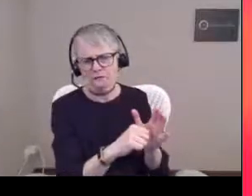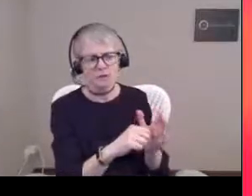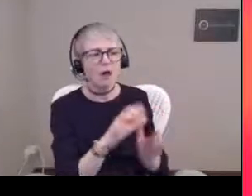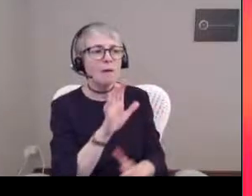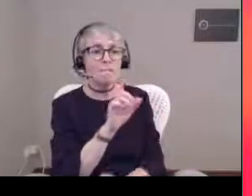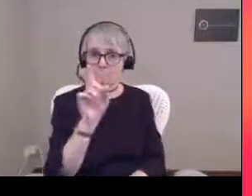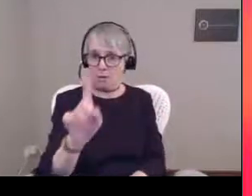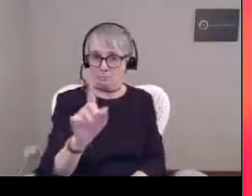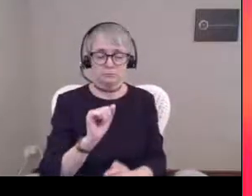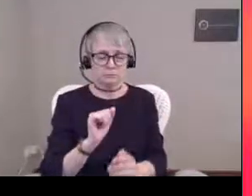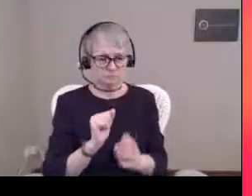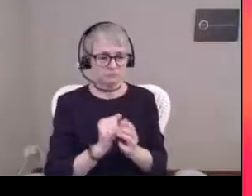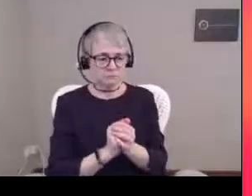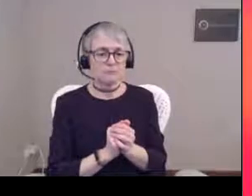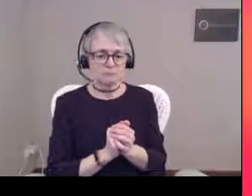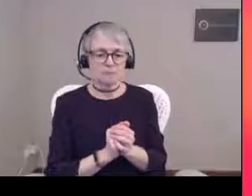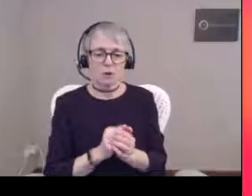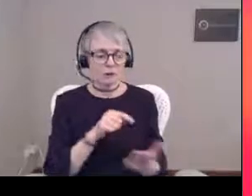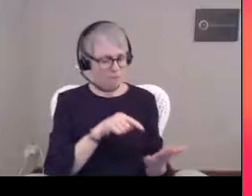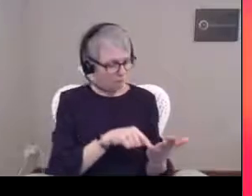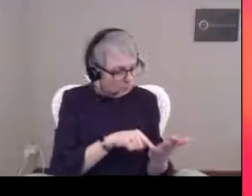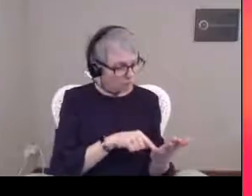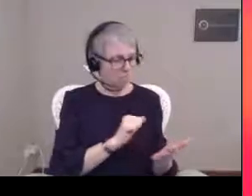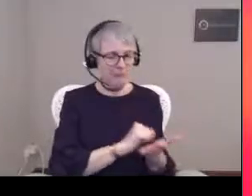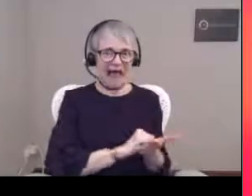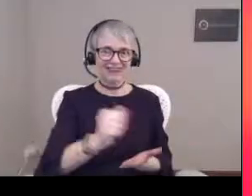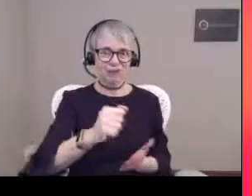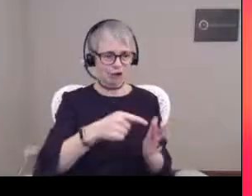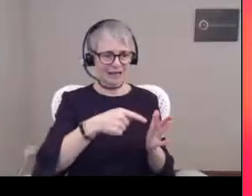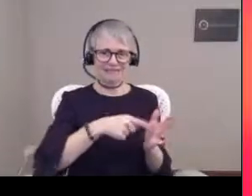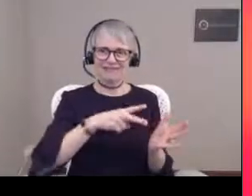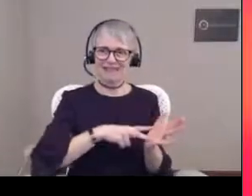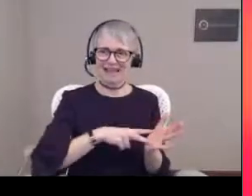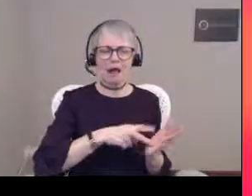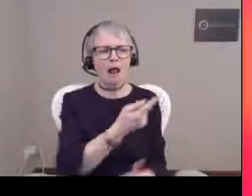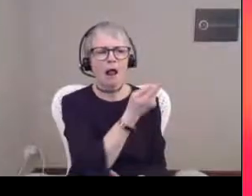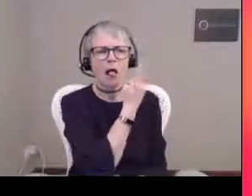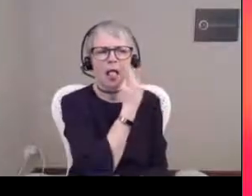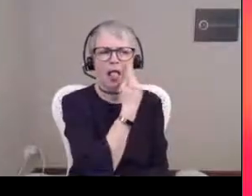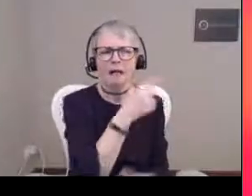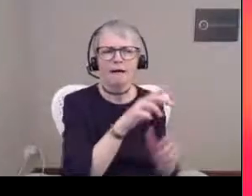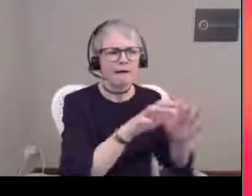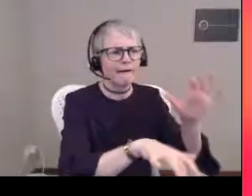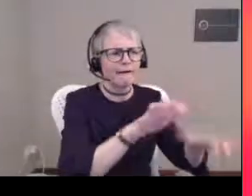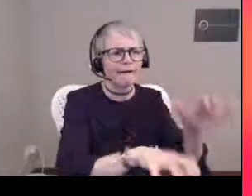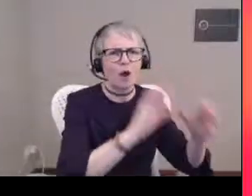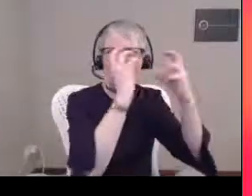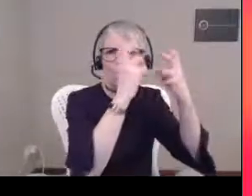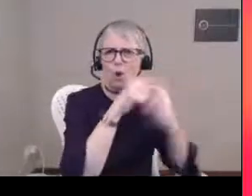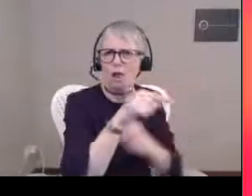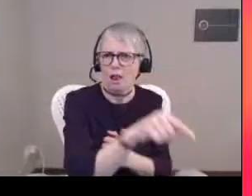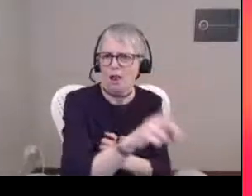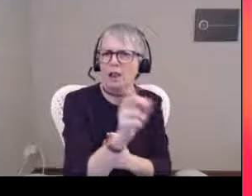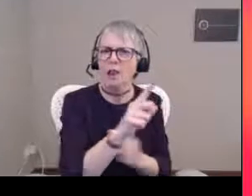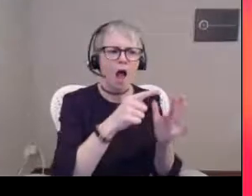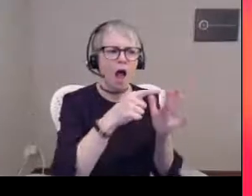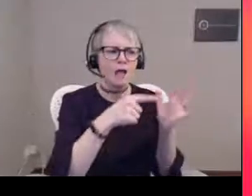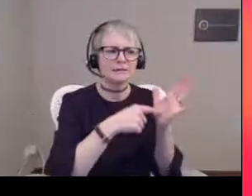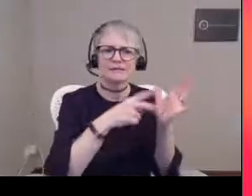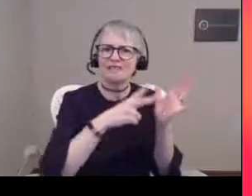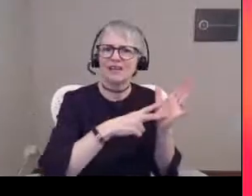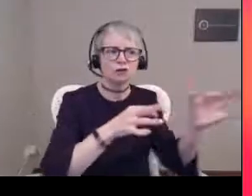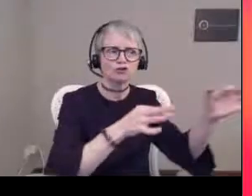job, you Google ITV strategy, for example, and you just have a little bit of an indication as to what ITV is doing or evolving, where it's going,